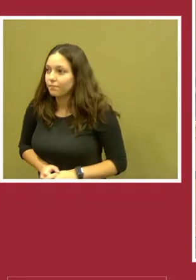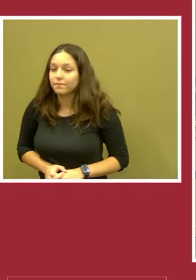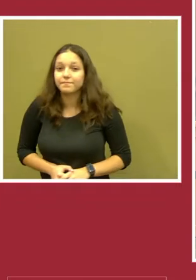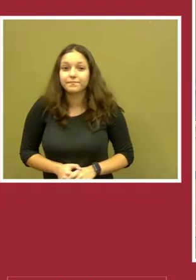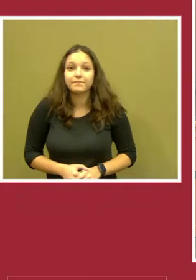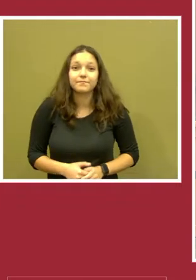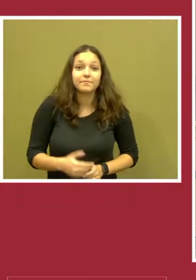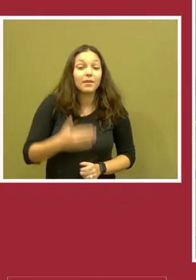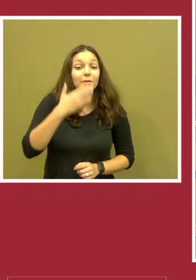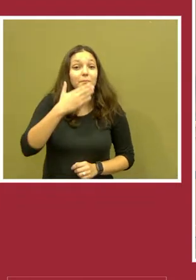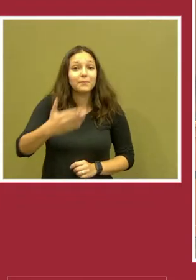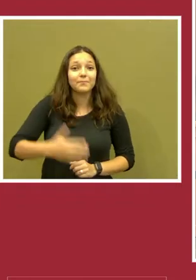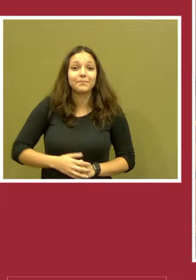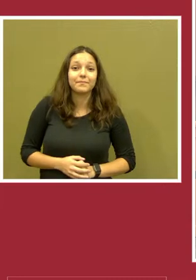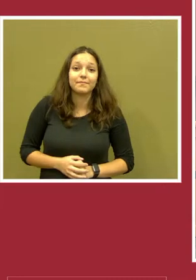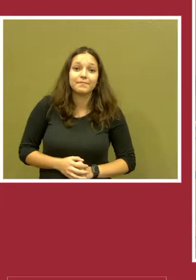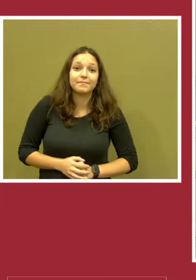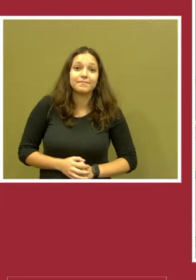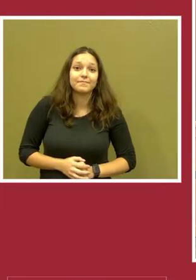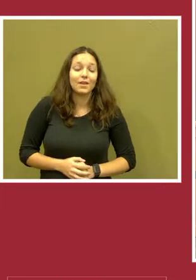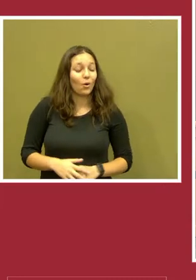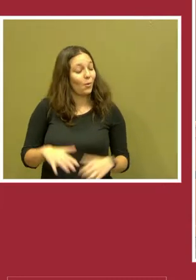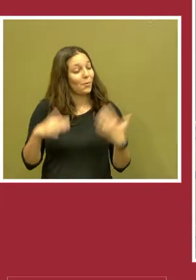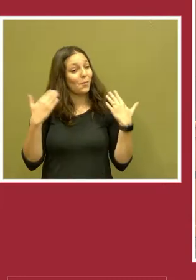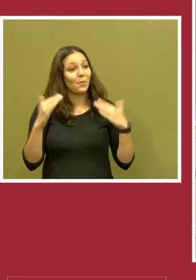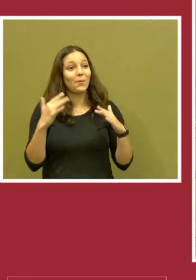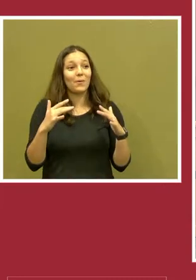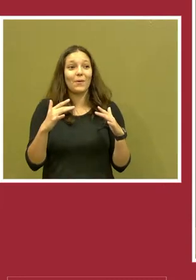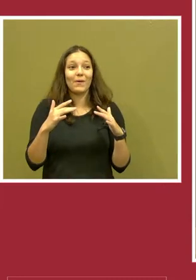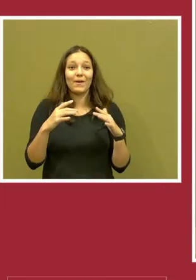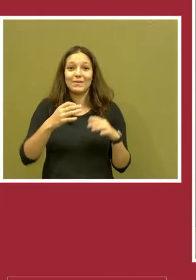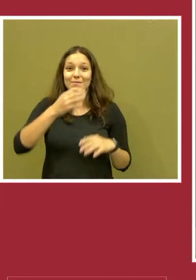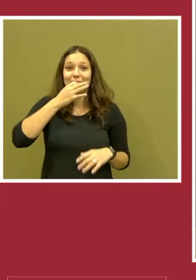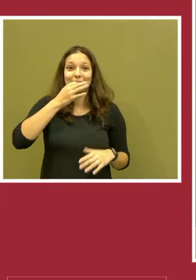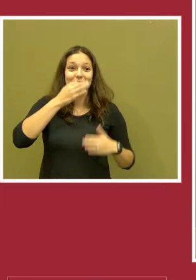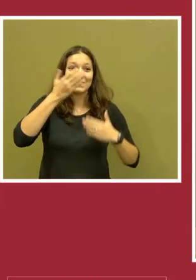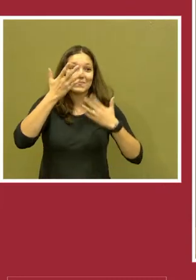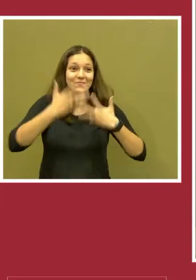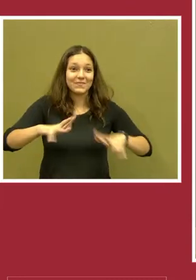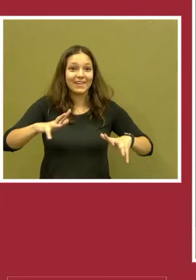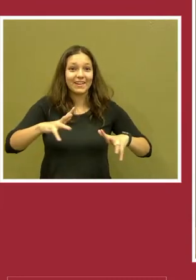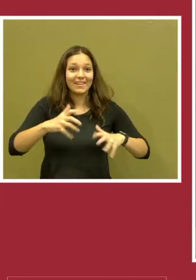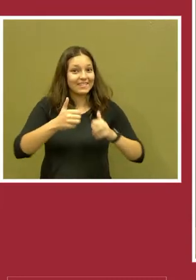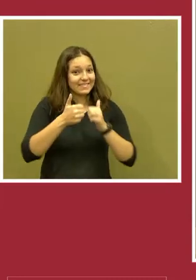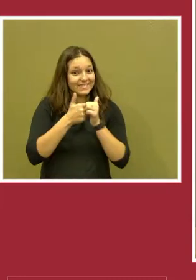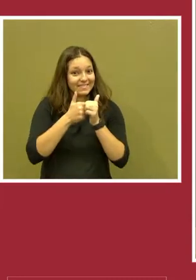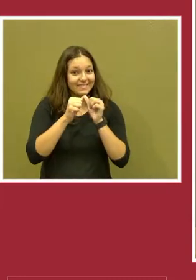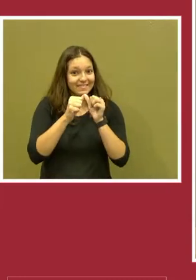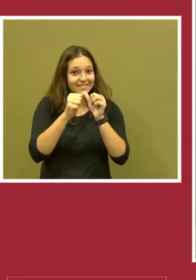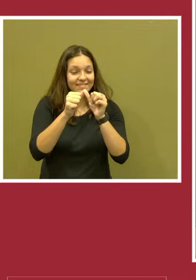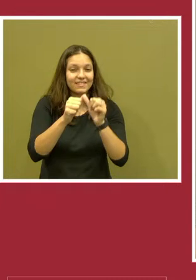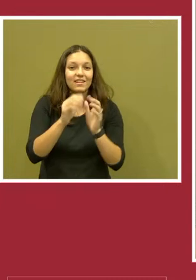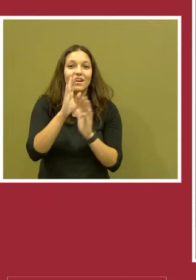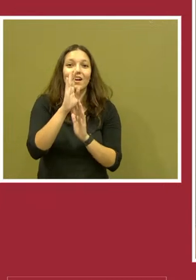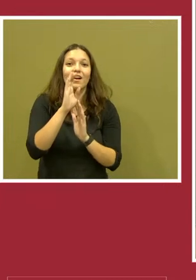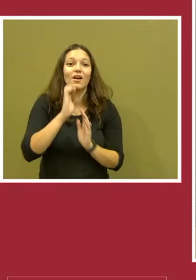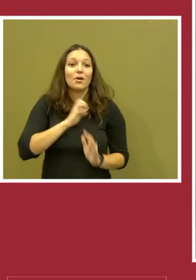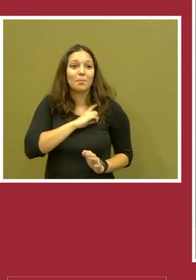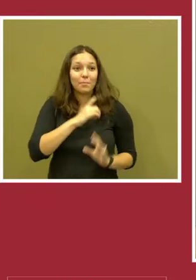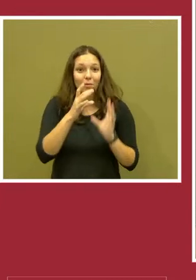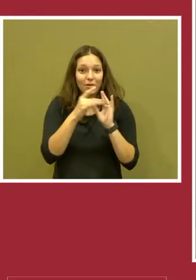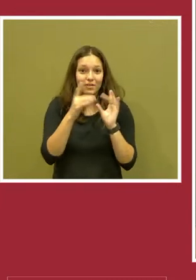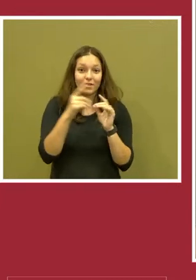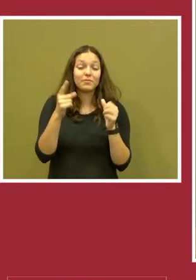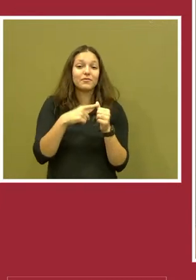Thank you. Whew. All right, home stretch, people, stick with us. We are moving on to board comments. I will